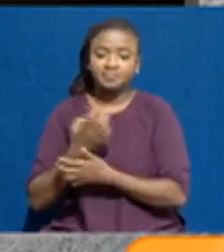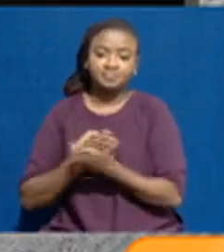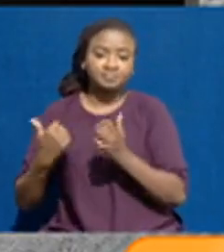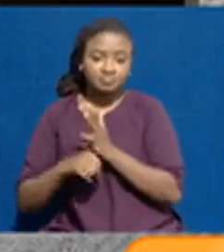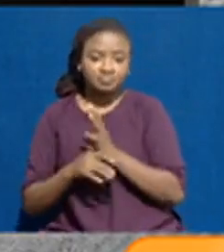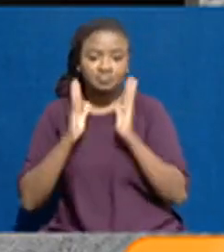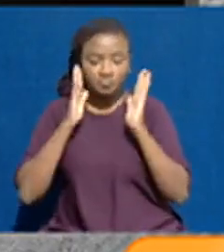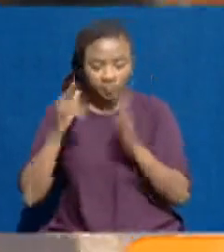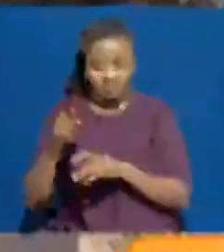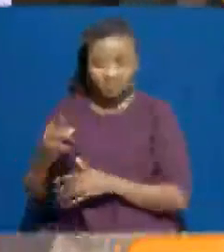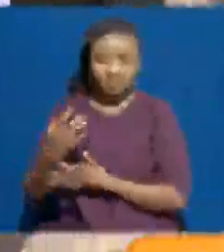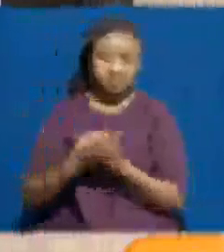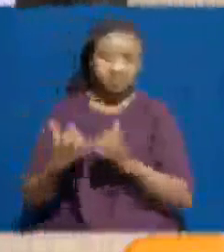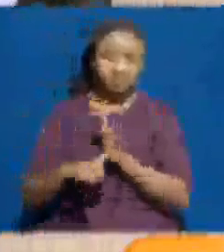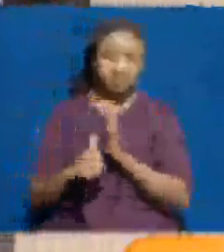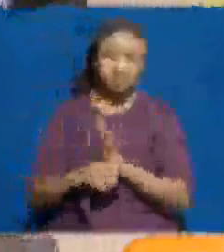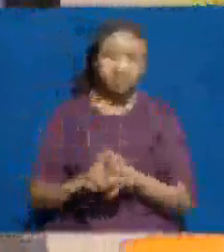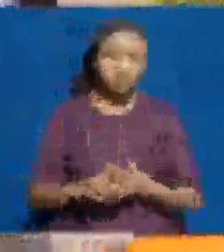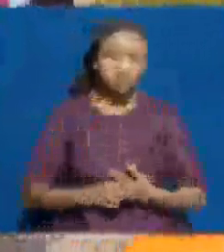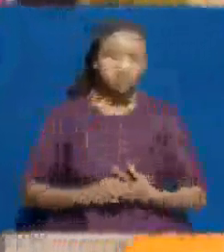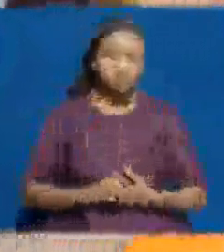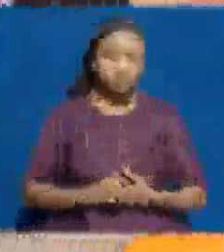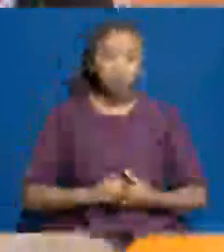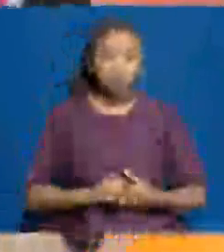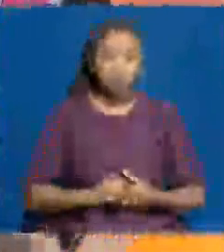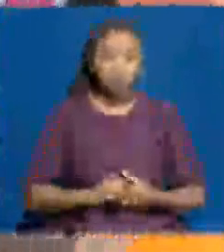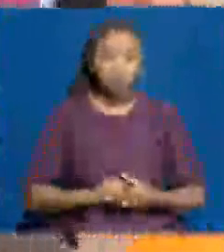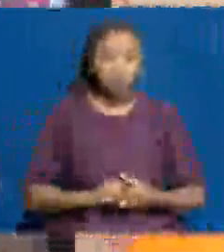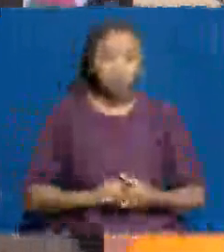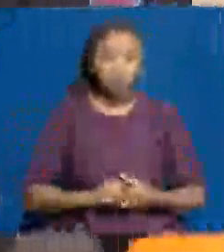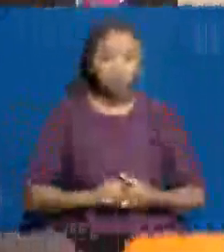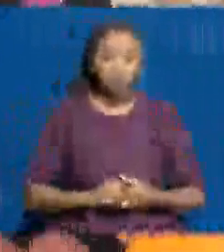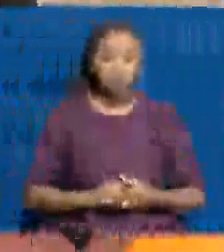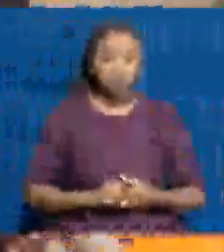us deal with the economic crisis. Hata hivyo, ripoti ya